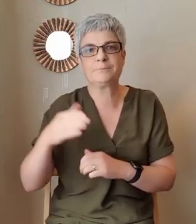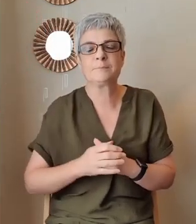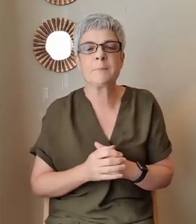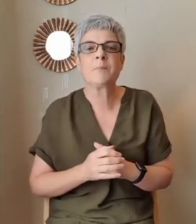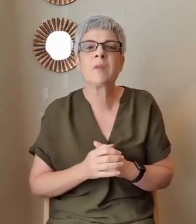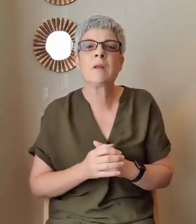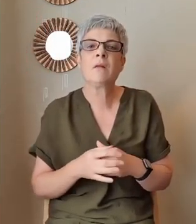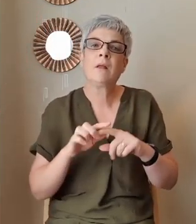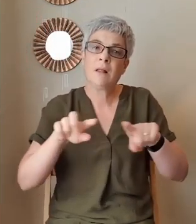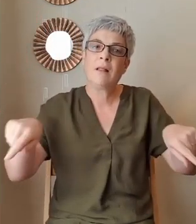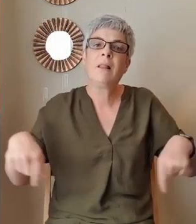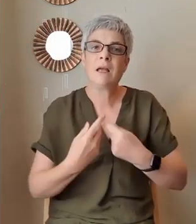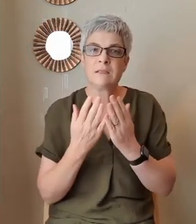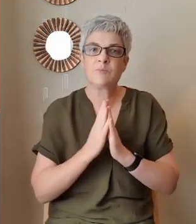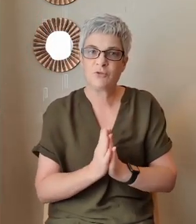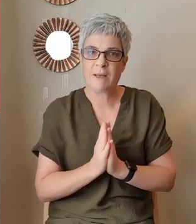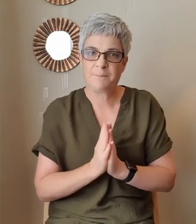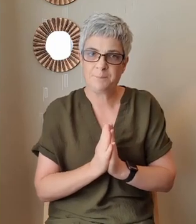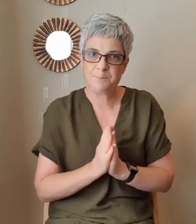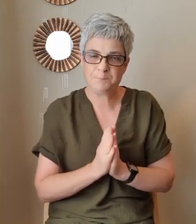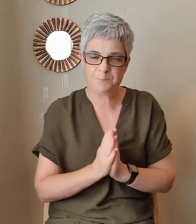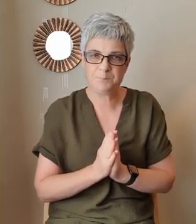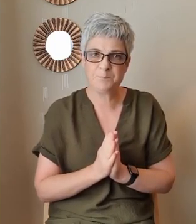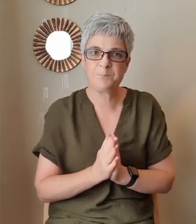come on the screen. Let us pray.